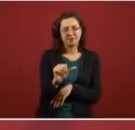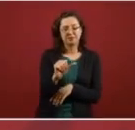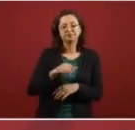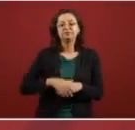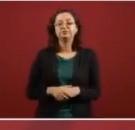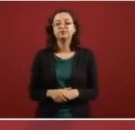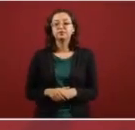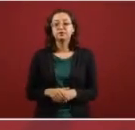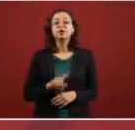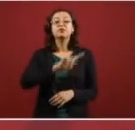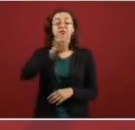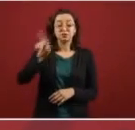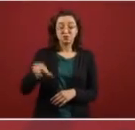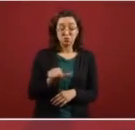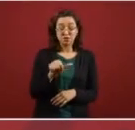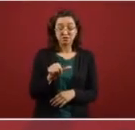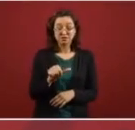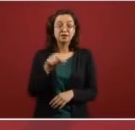Ahí en Lima, esperar